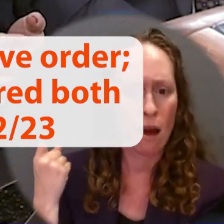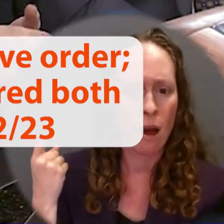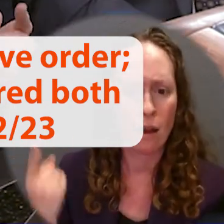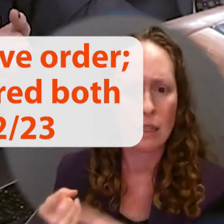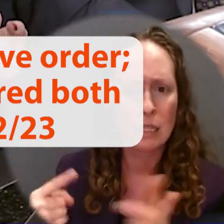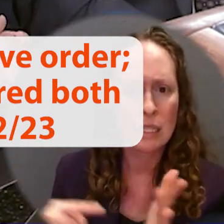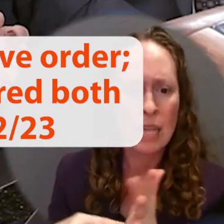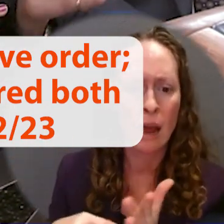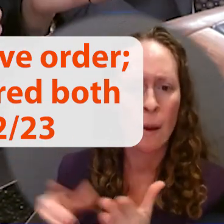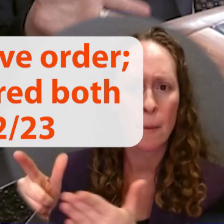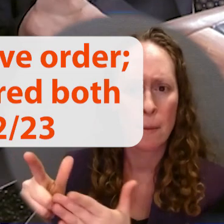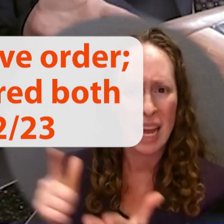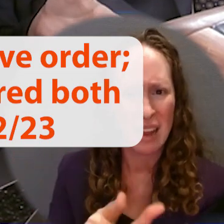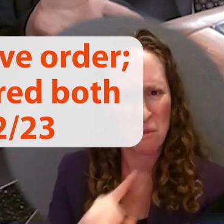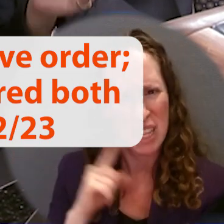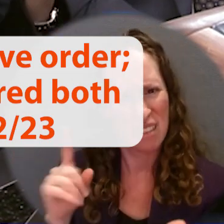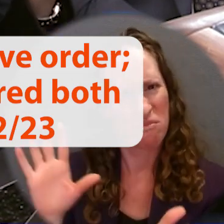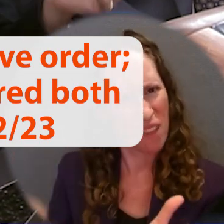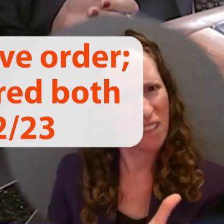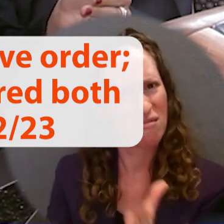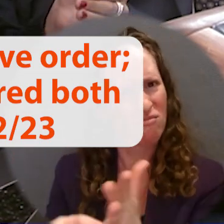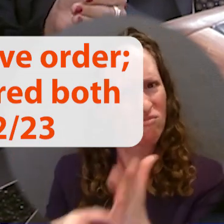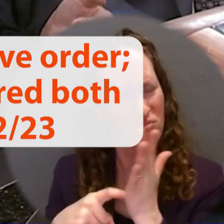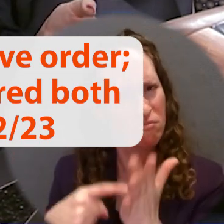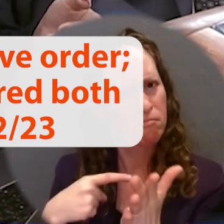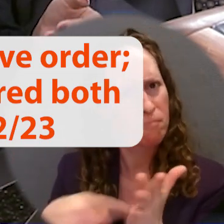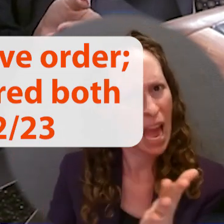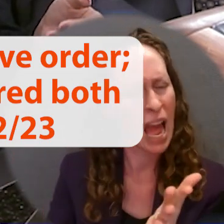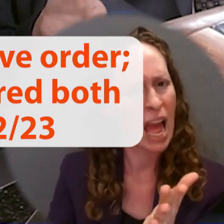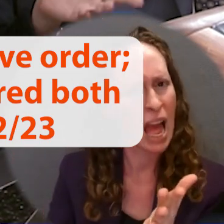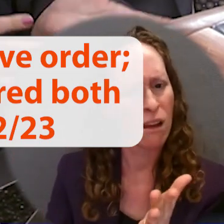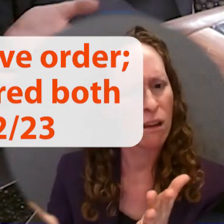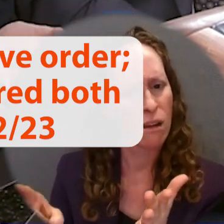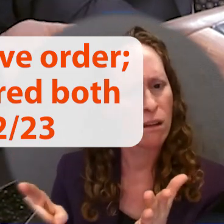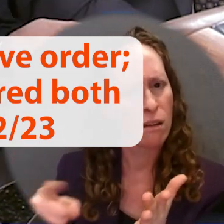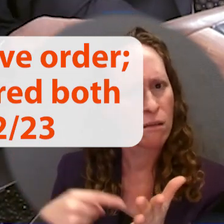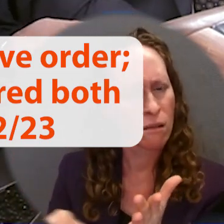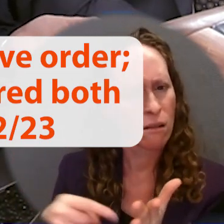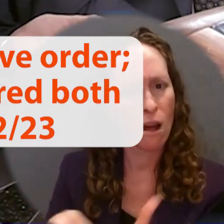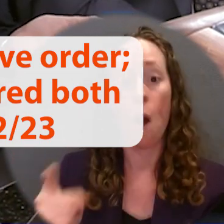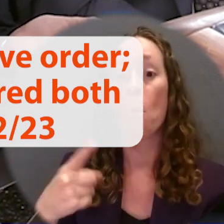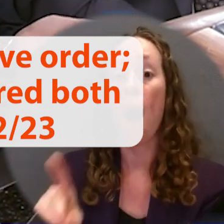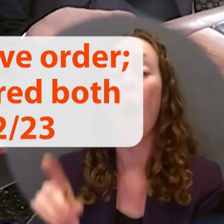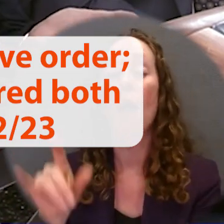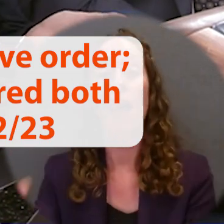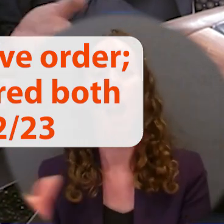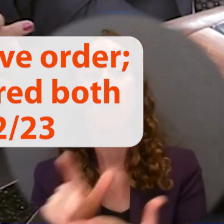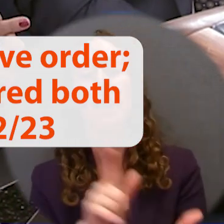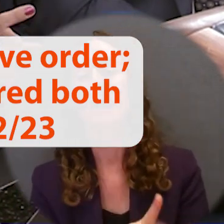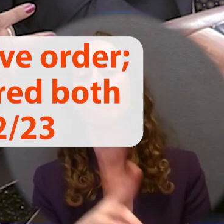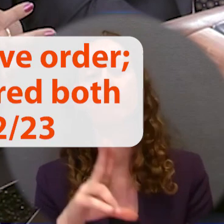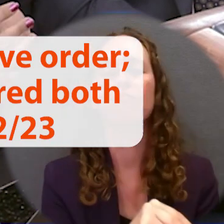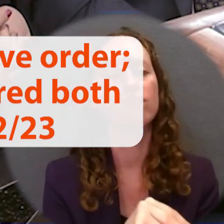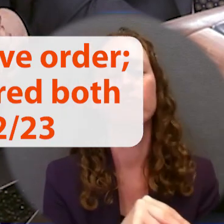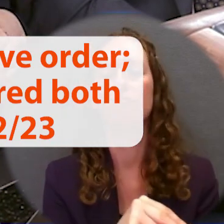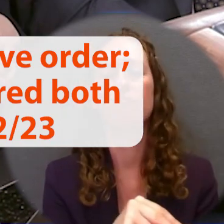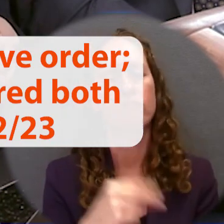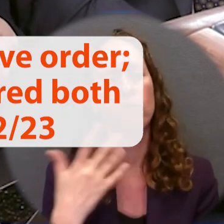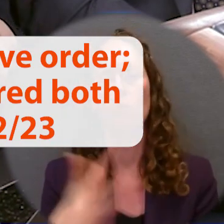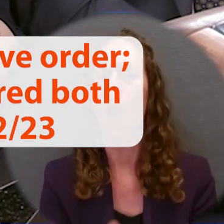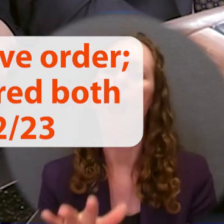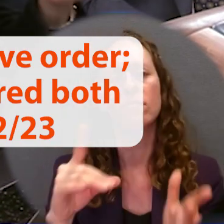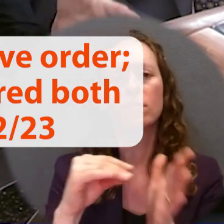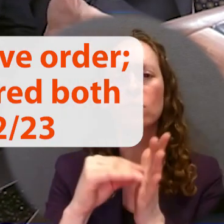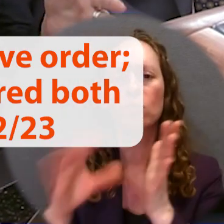votes in Congress to pass. This bill, you know, rejecting the forgiveness program, cleared both chambers and is heading to the president's desk. How do you